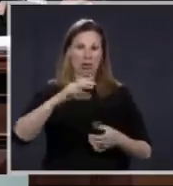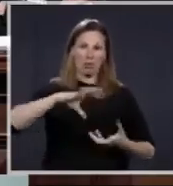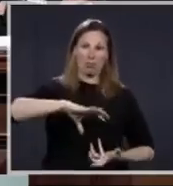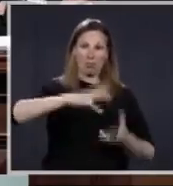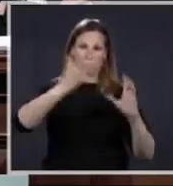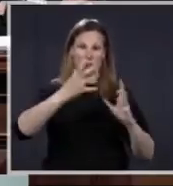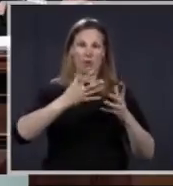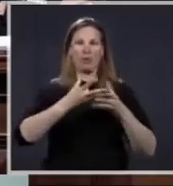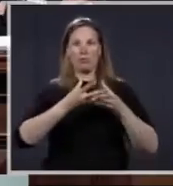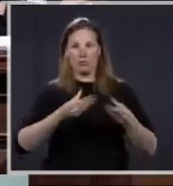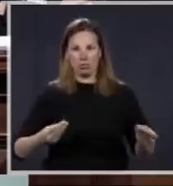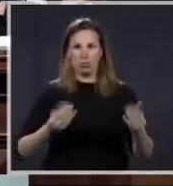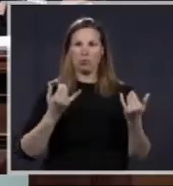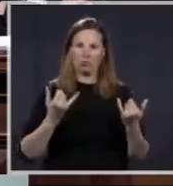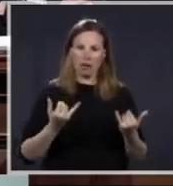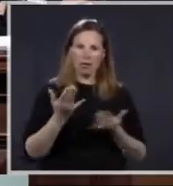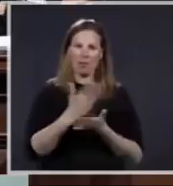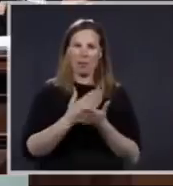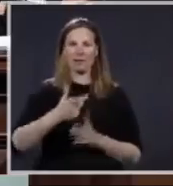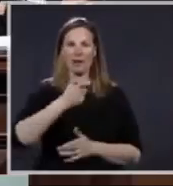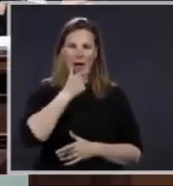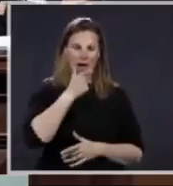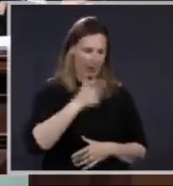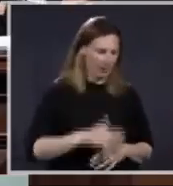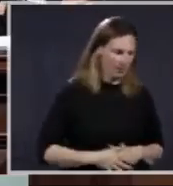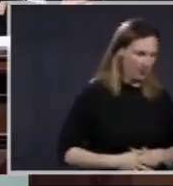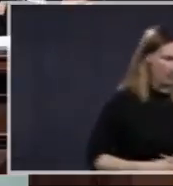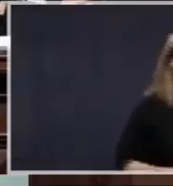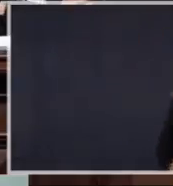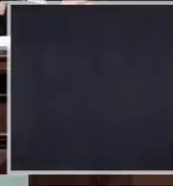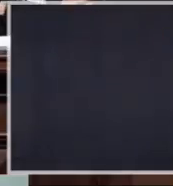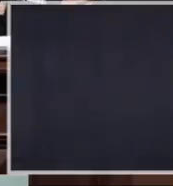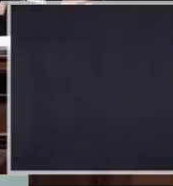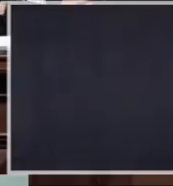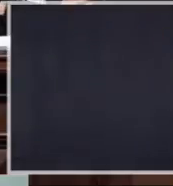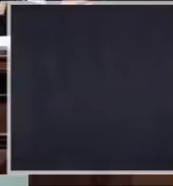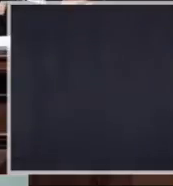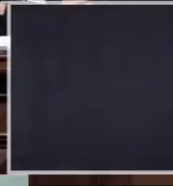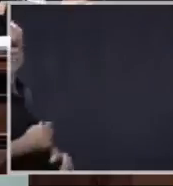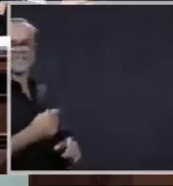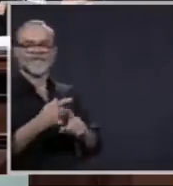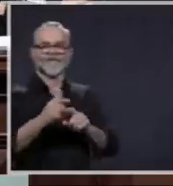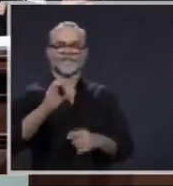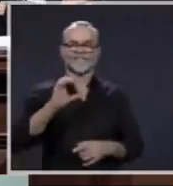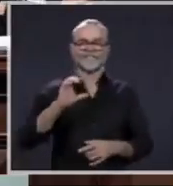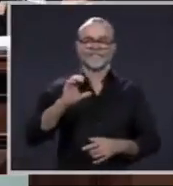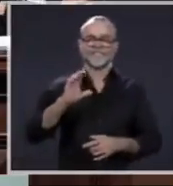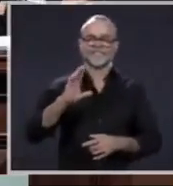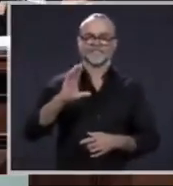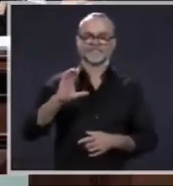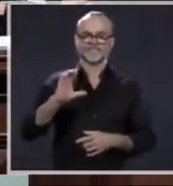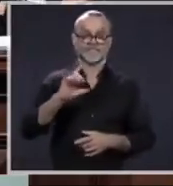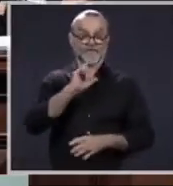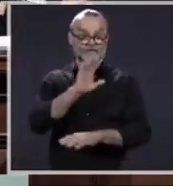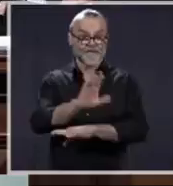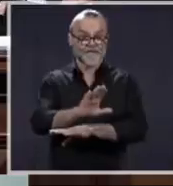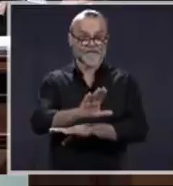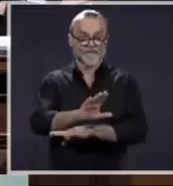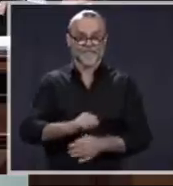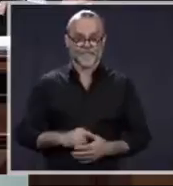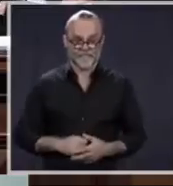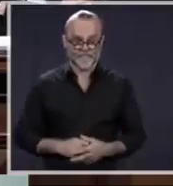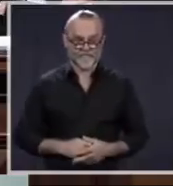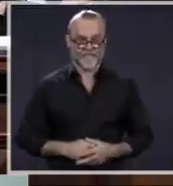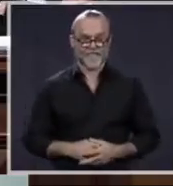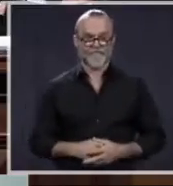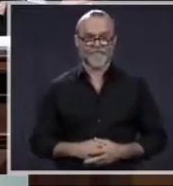"We have the weight on our shoulders to take care of these people, but we have also to police, in a sense." And she